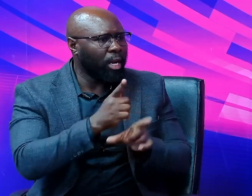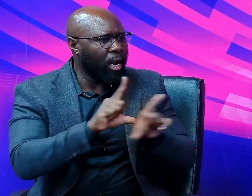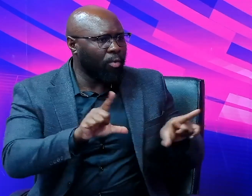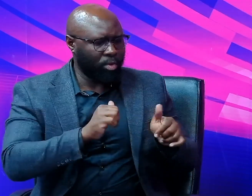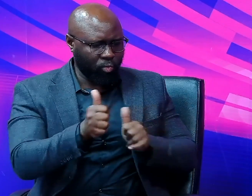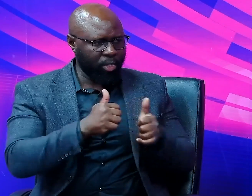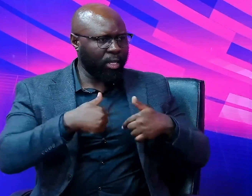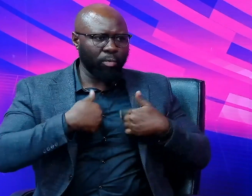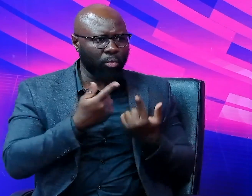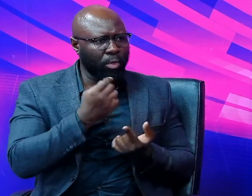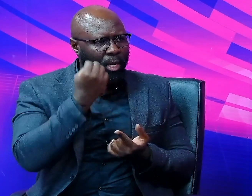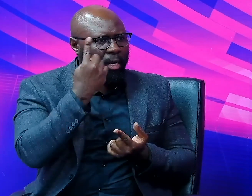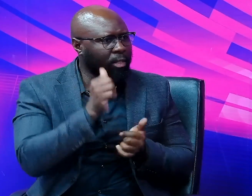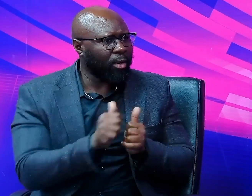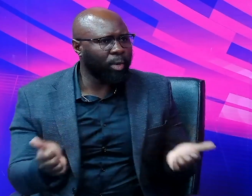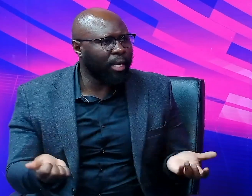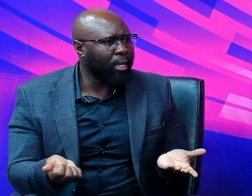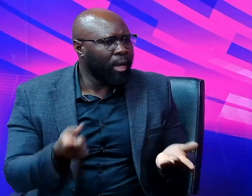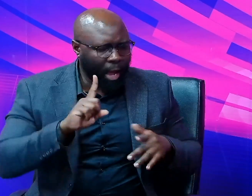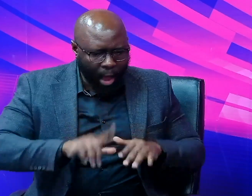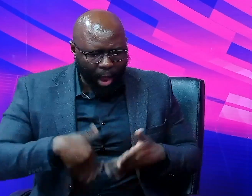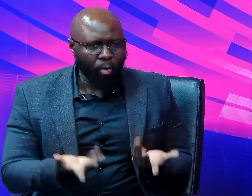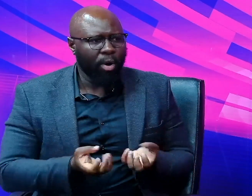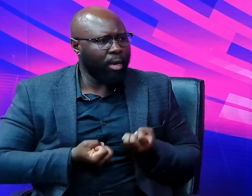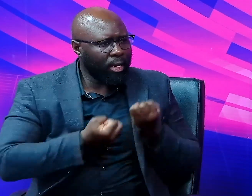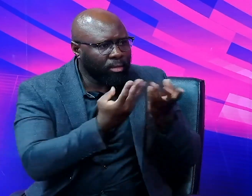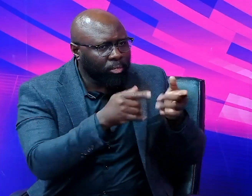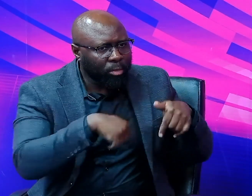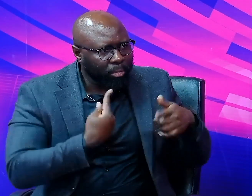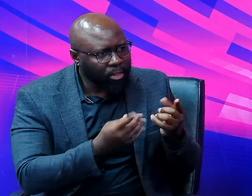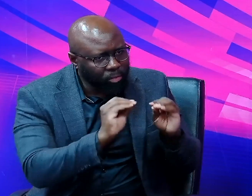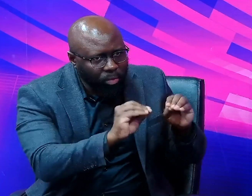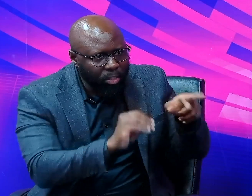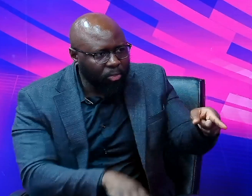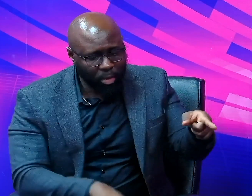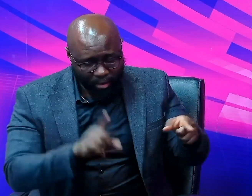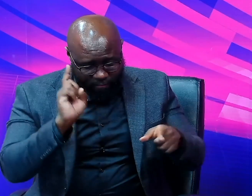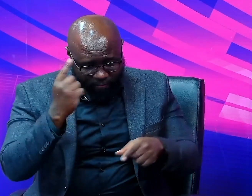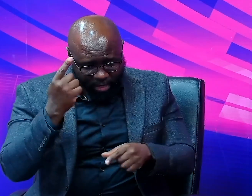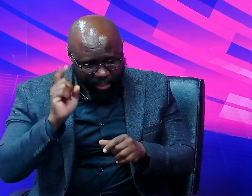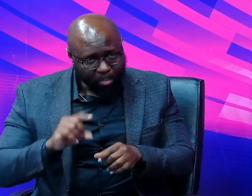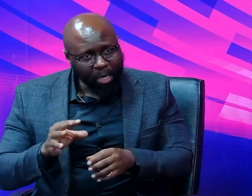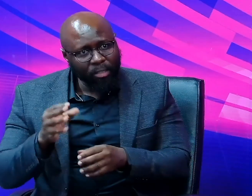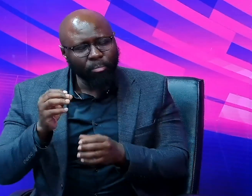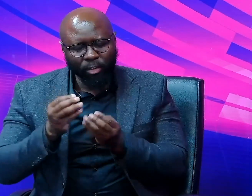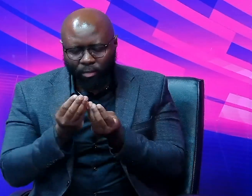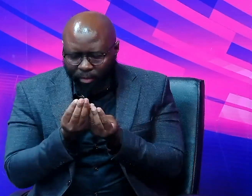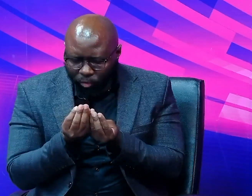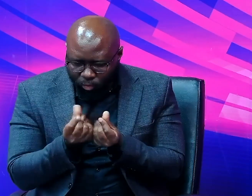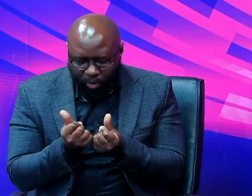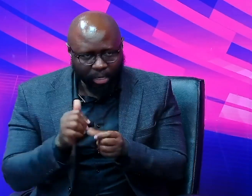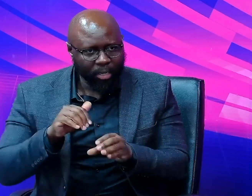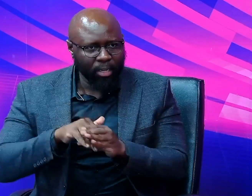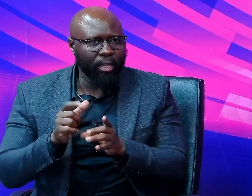something when I'm not a language that I don't understand very well. How can I give you something? How can I teach you something that I do